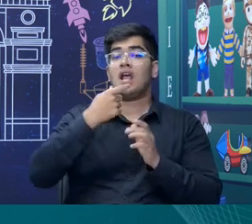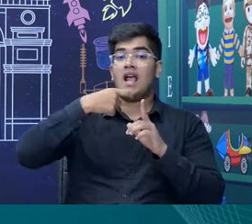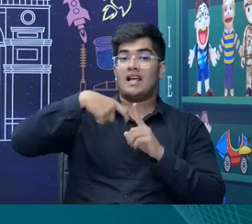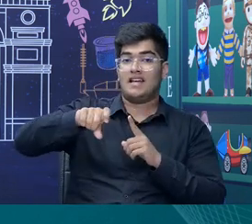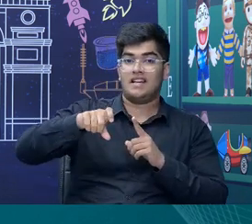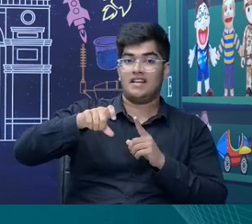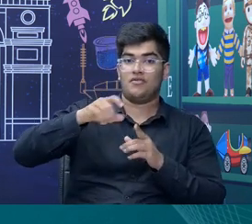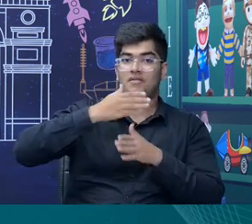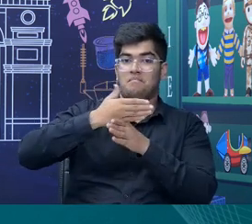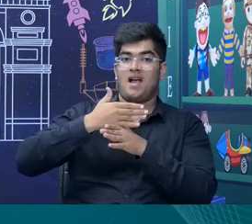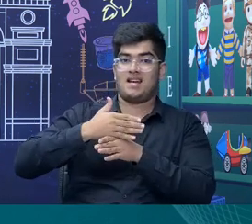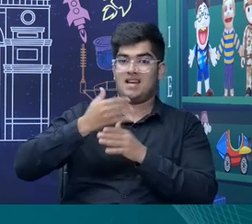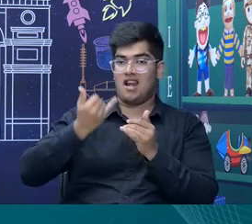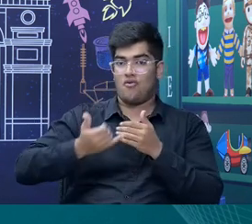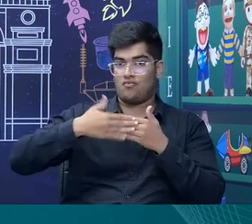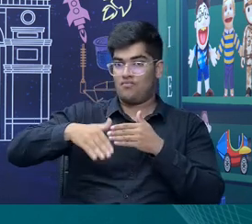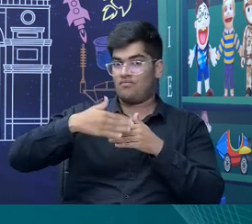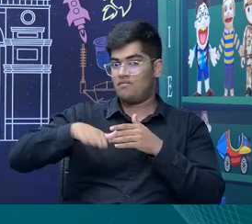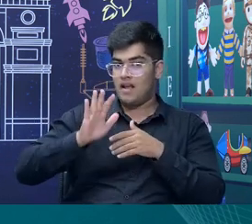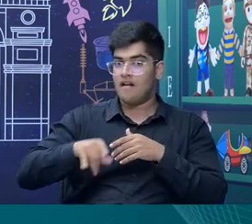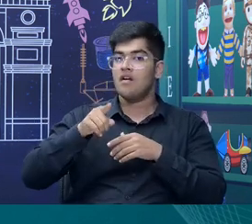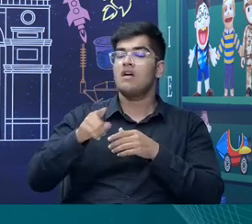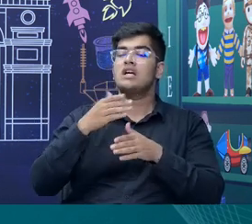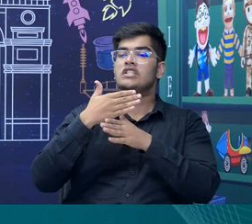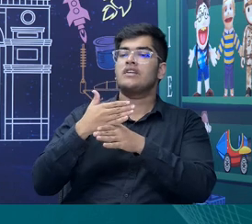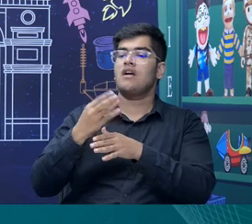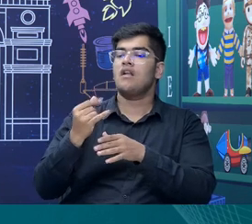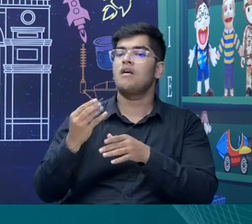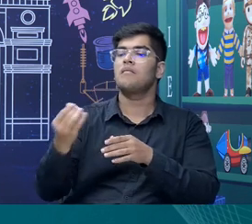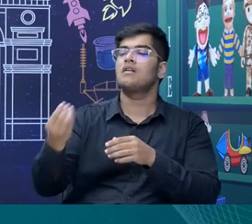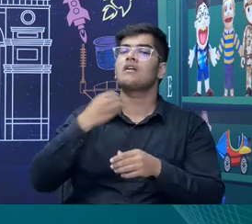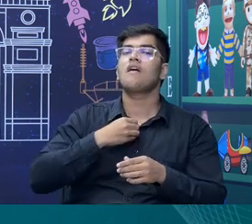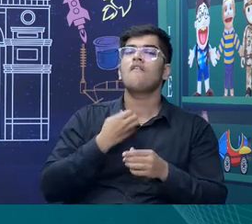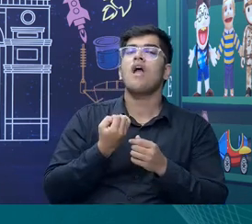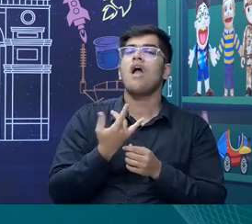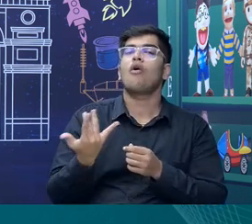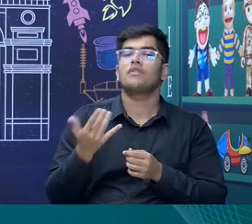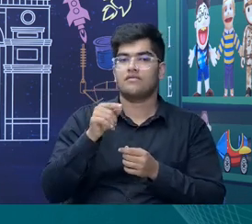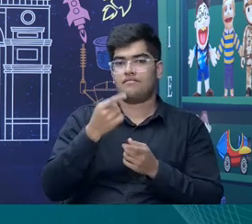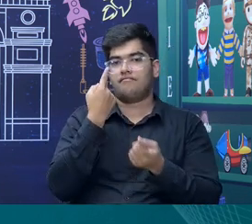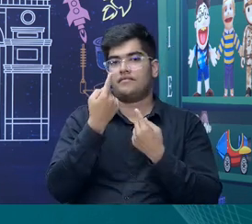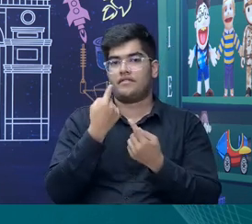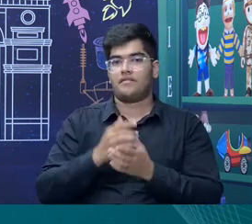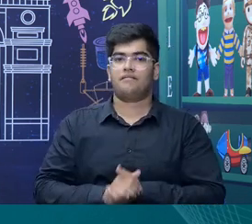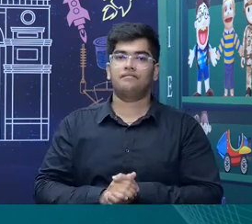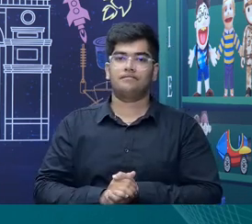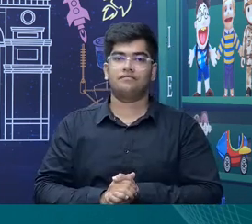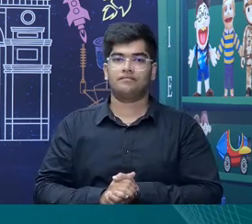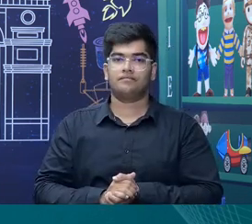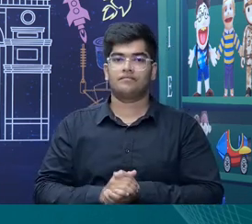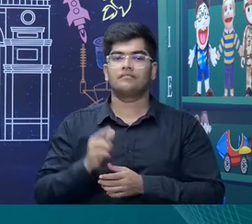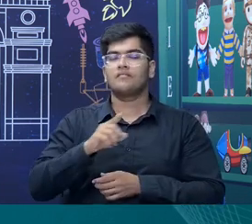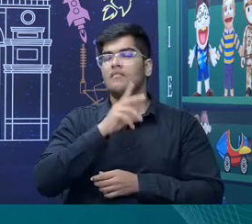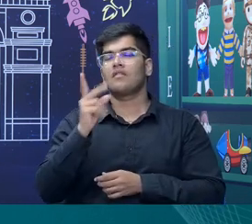continuing Partners have acquired the share from the retiring partner in other words